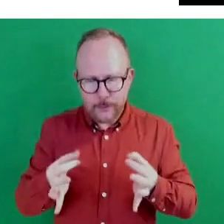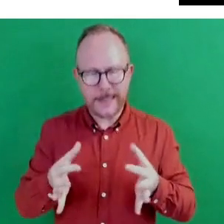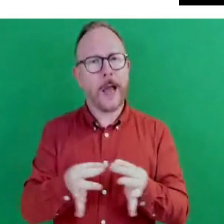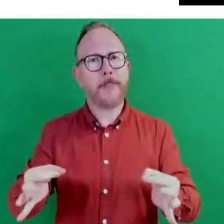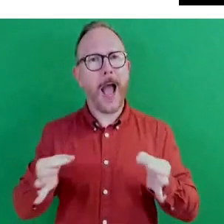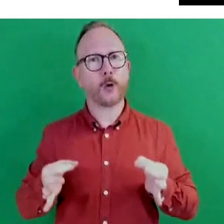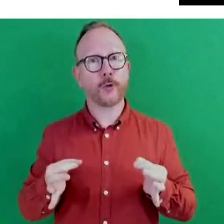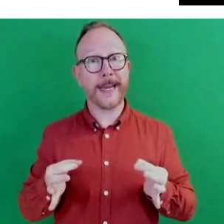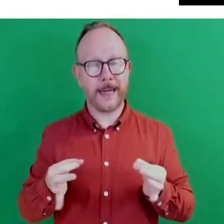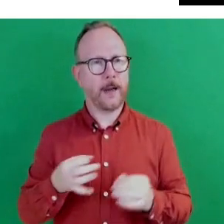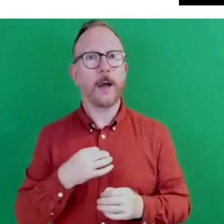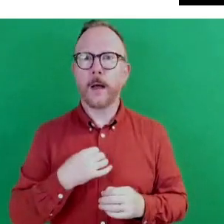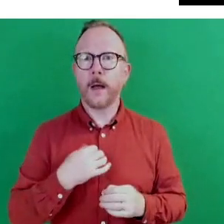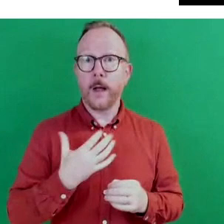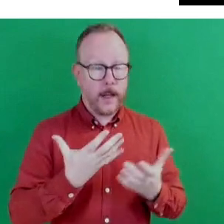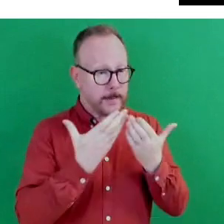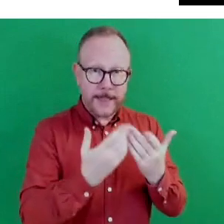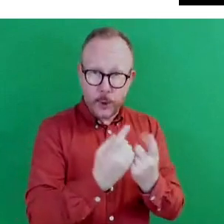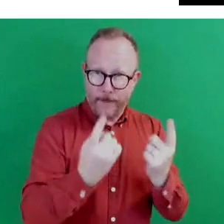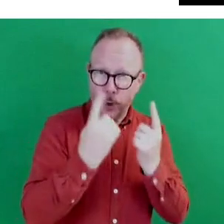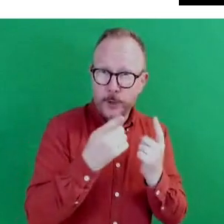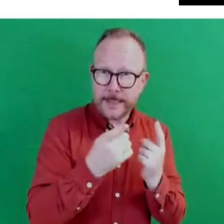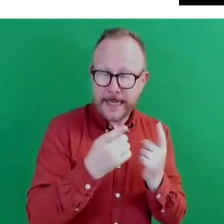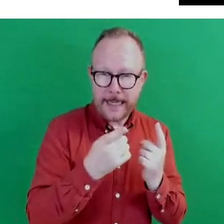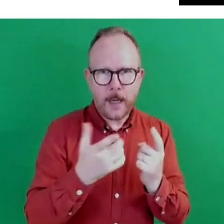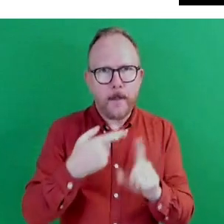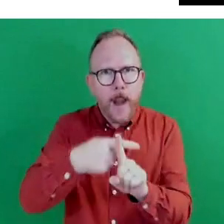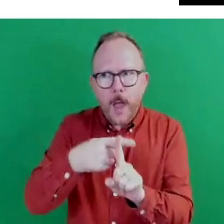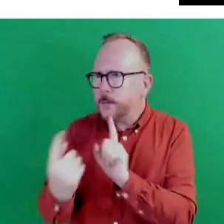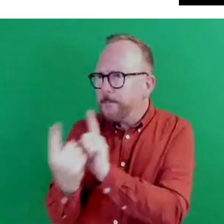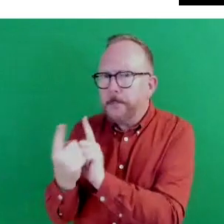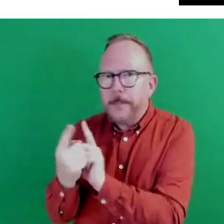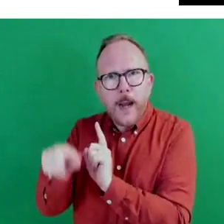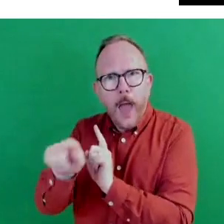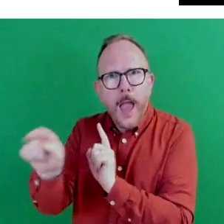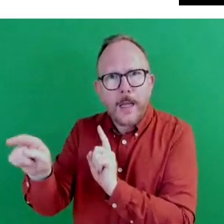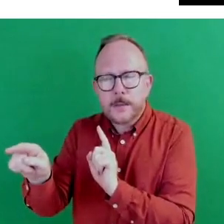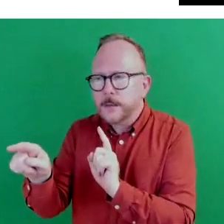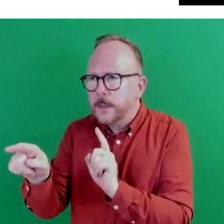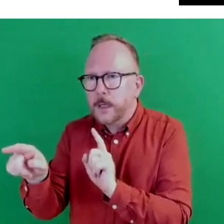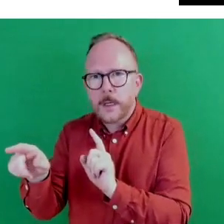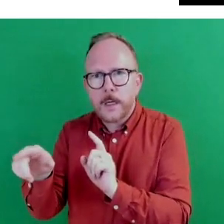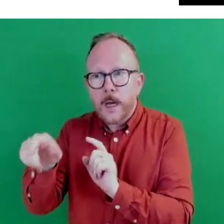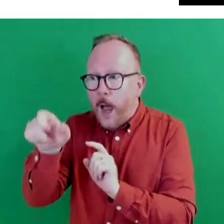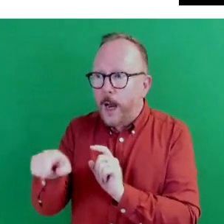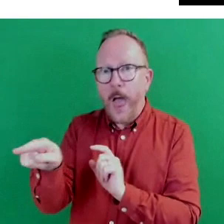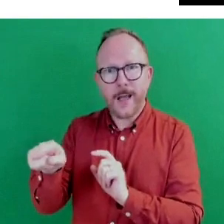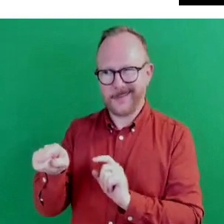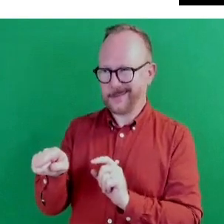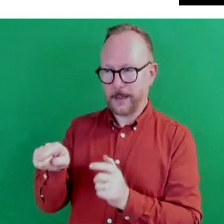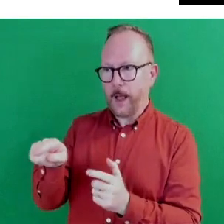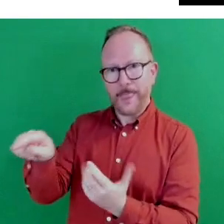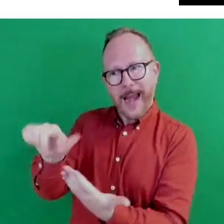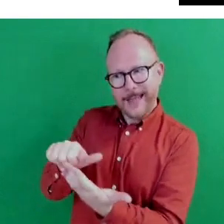university, and because at this point I was seeing clients, obviously these clients are on my caseload, I hold their